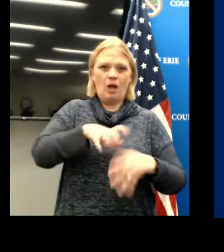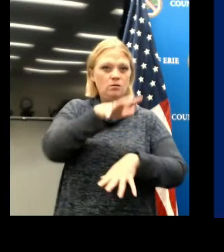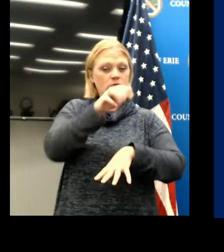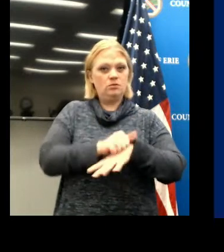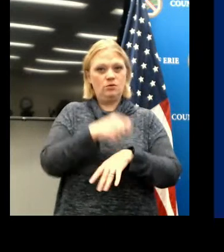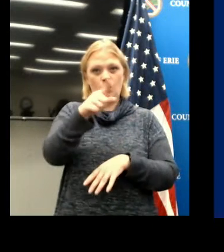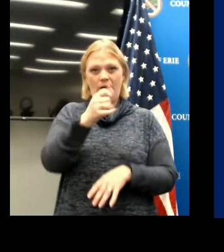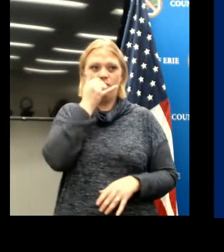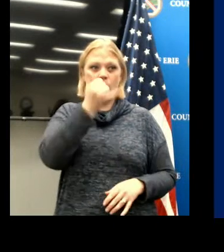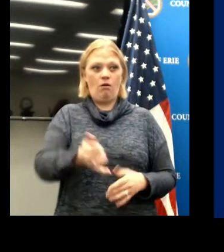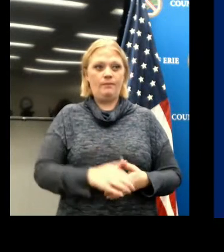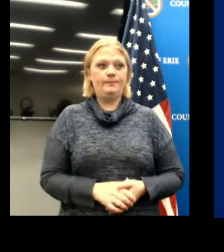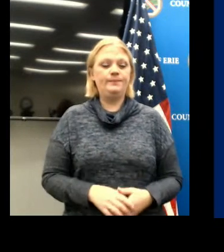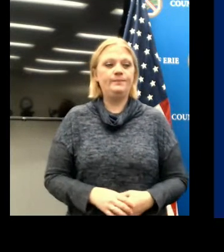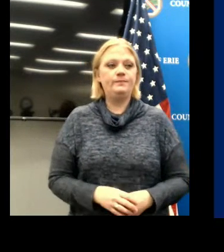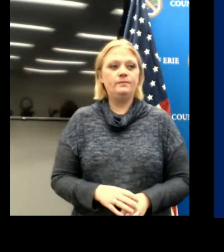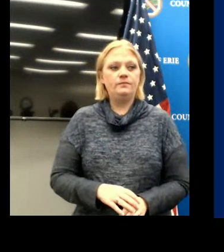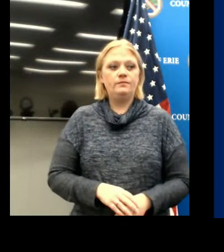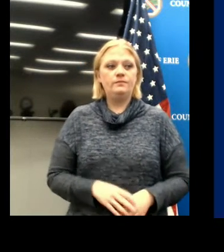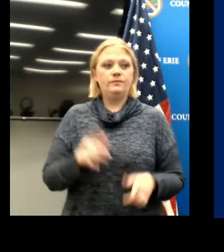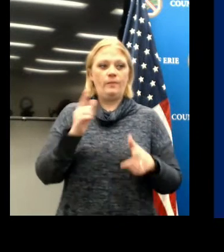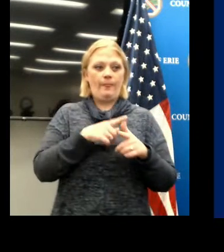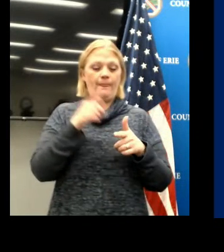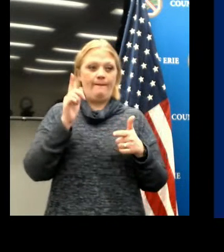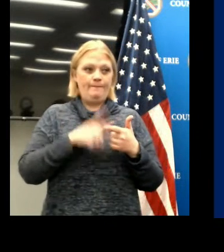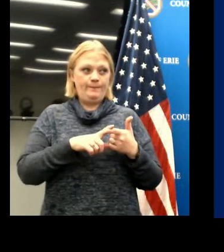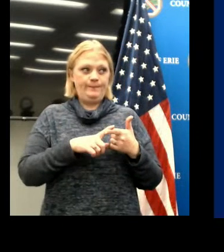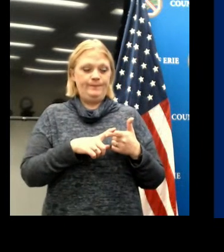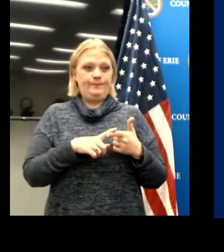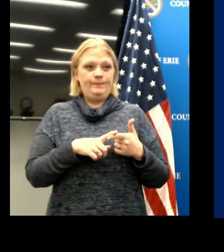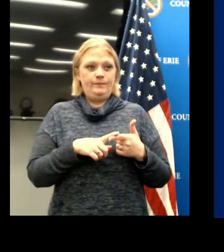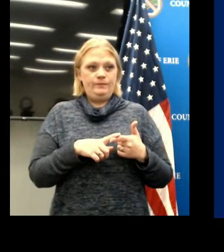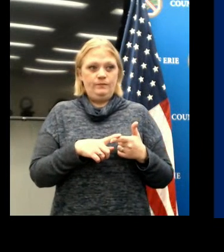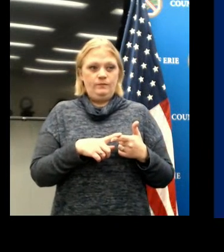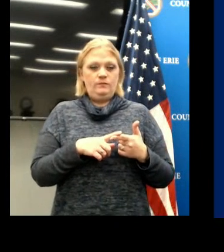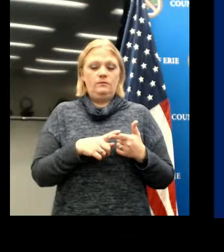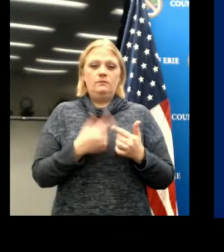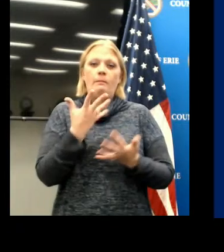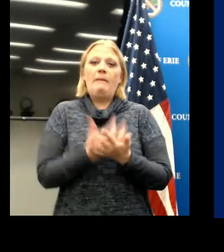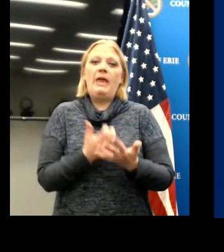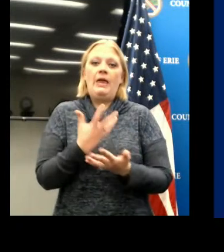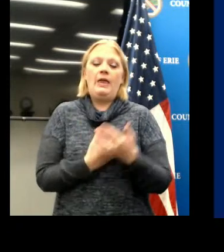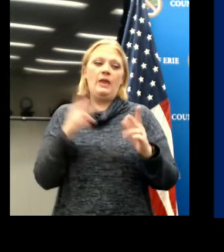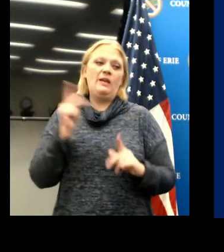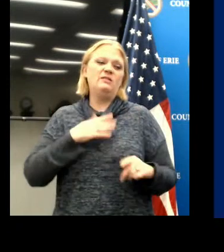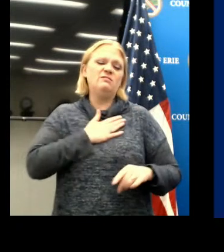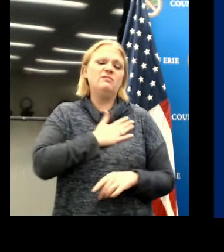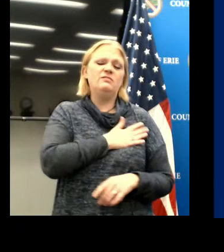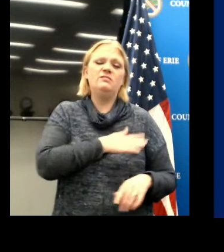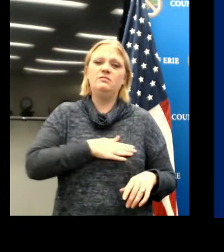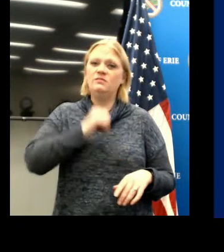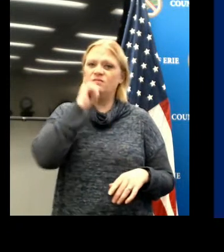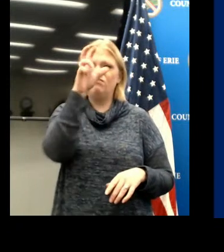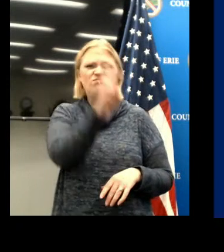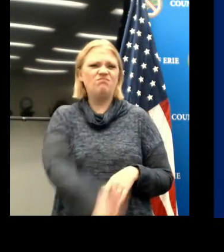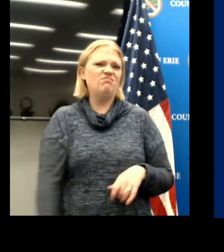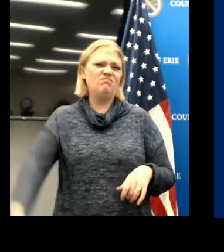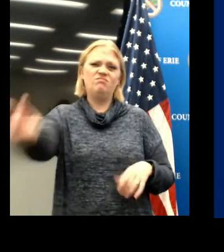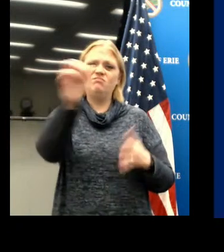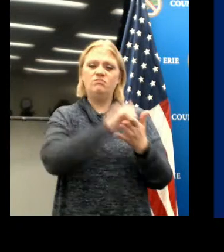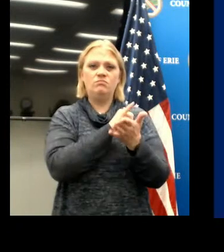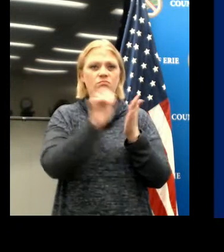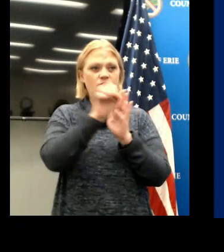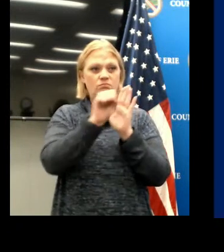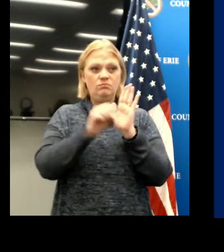need you to call. And then we're begging people, please do not travel. New York State has